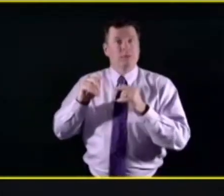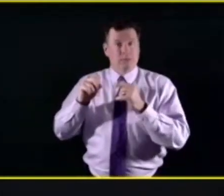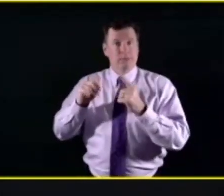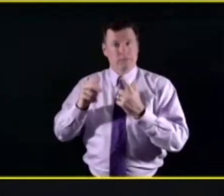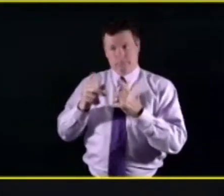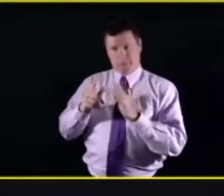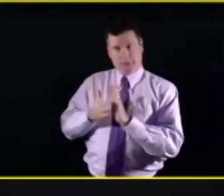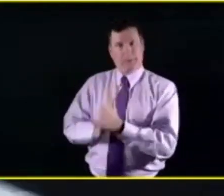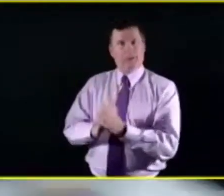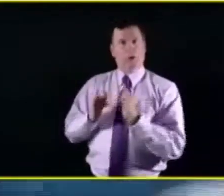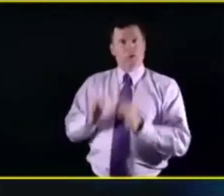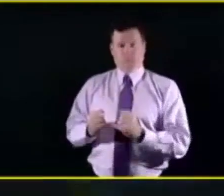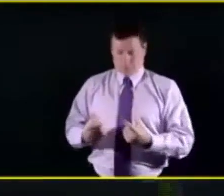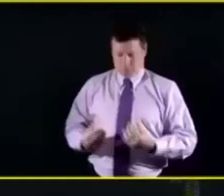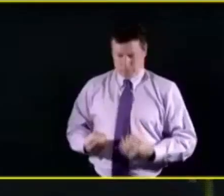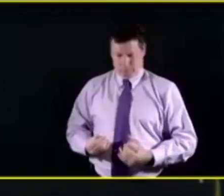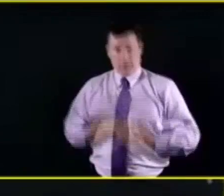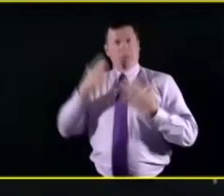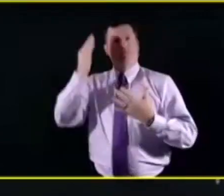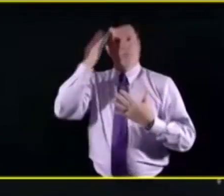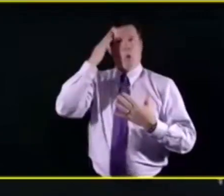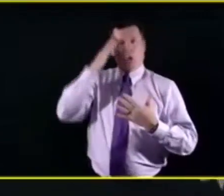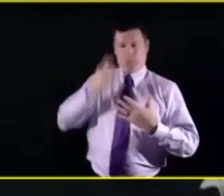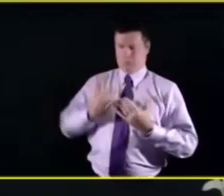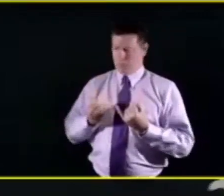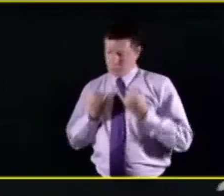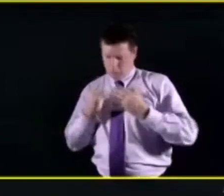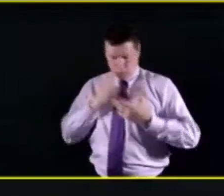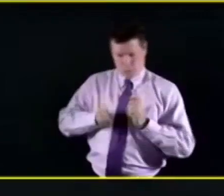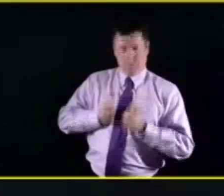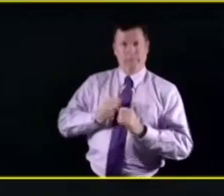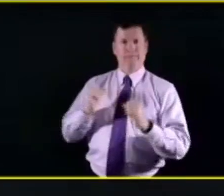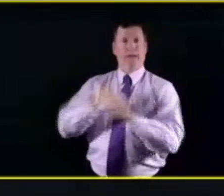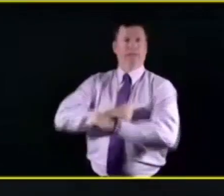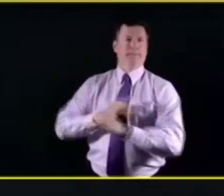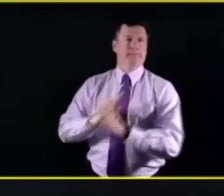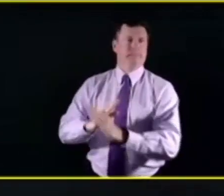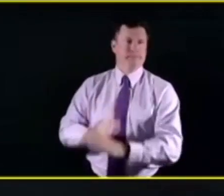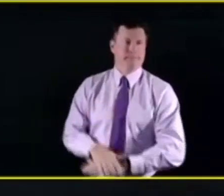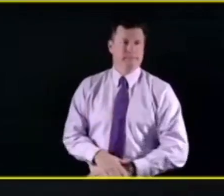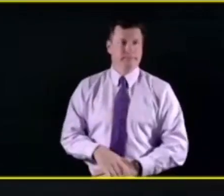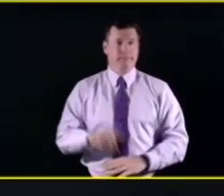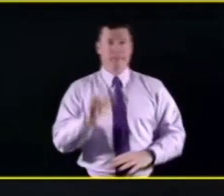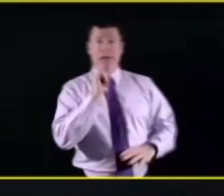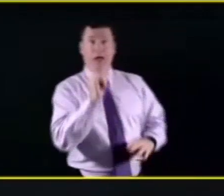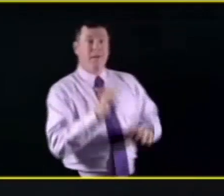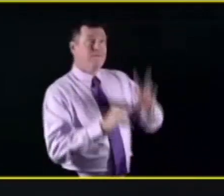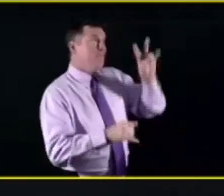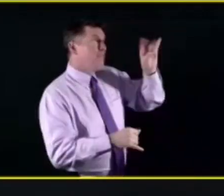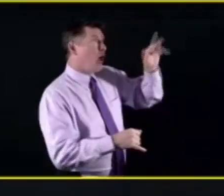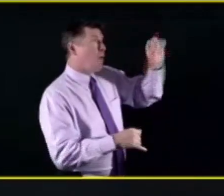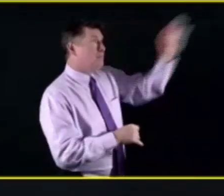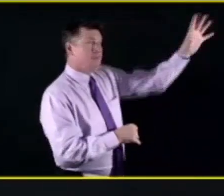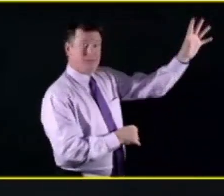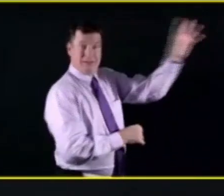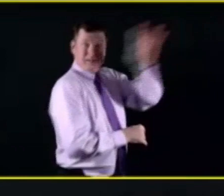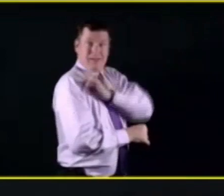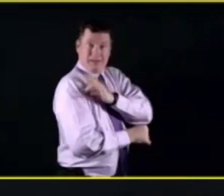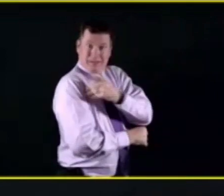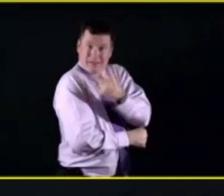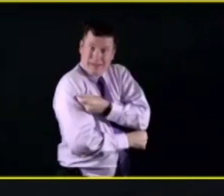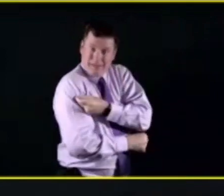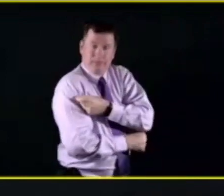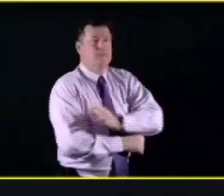And I would just add to that explanation, because it might sound like this is an